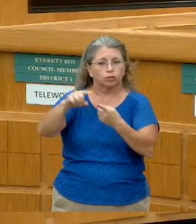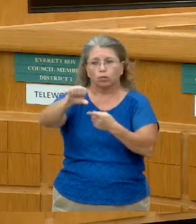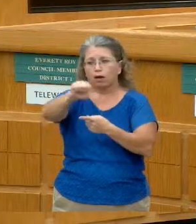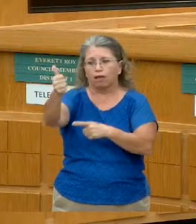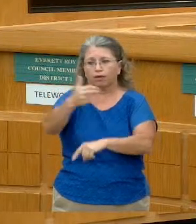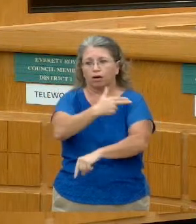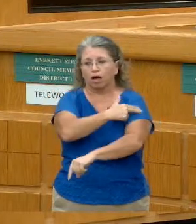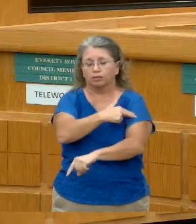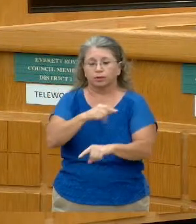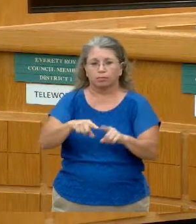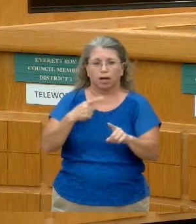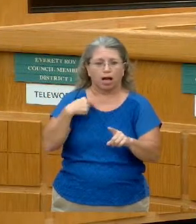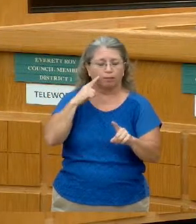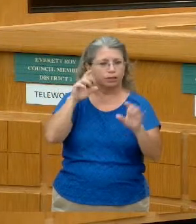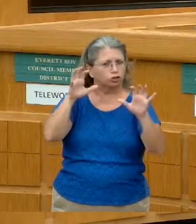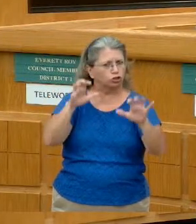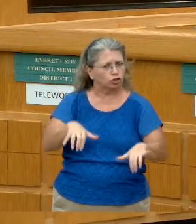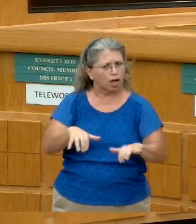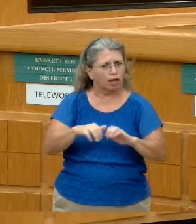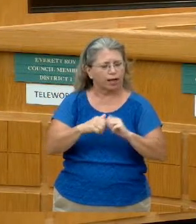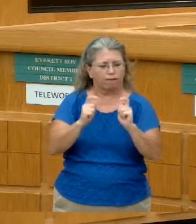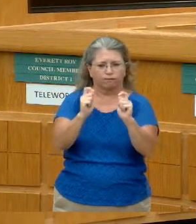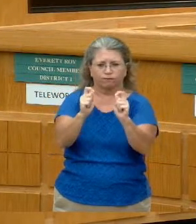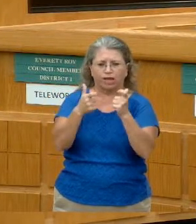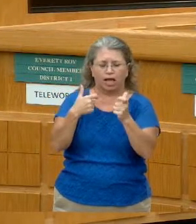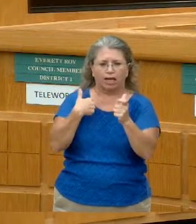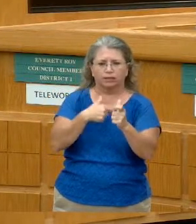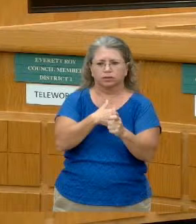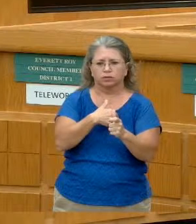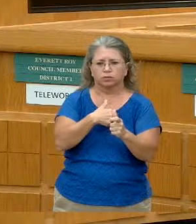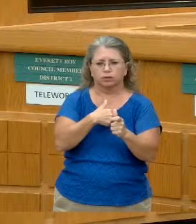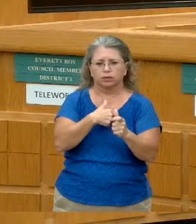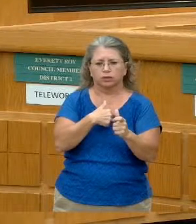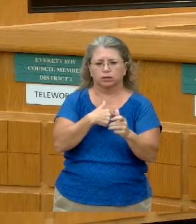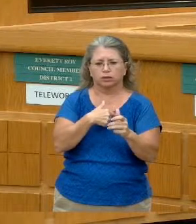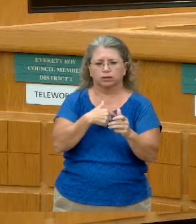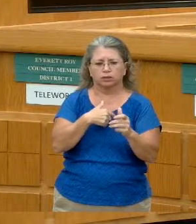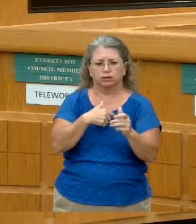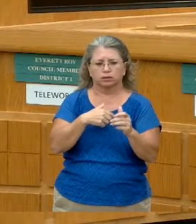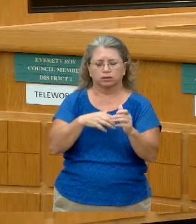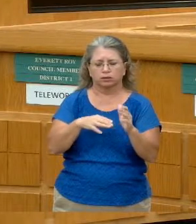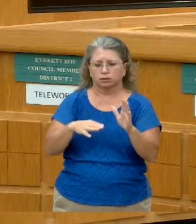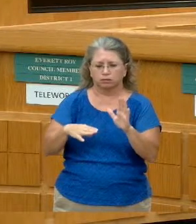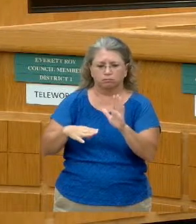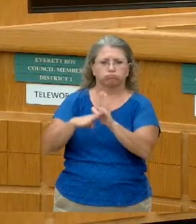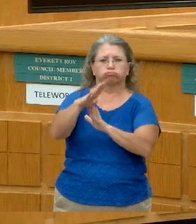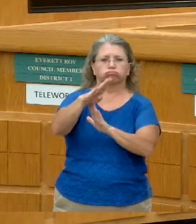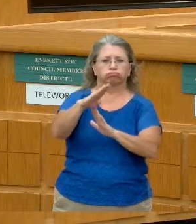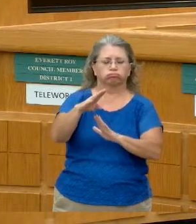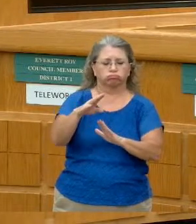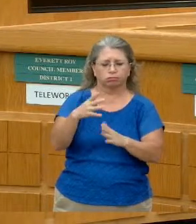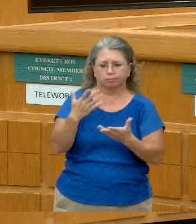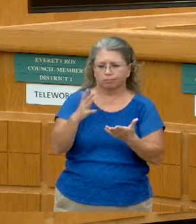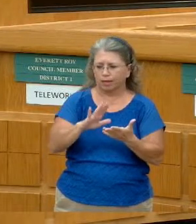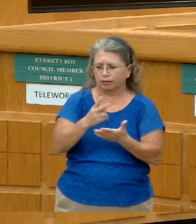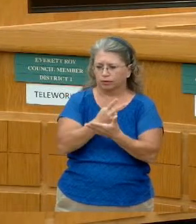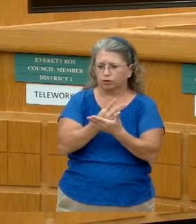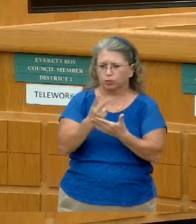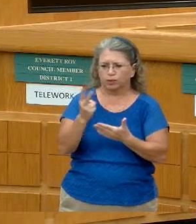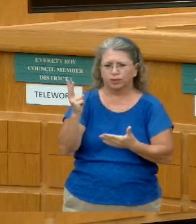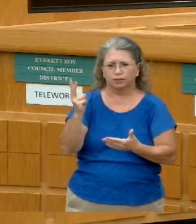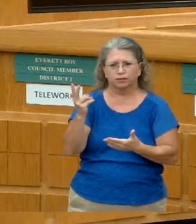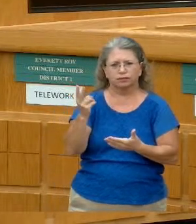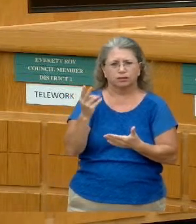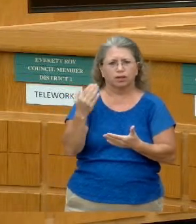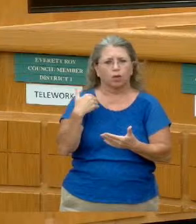have developed from the evolution of, call it 2 weeks ago when we had 40